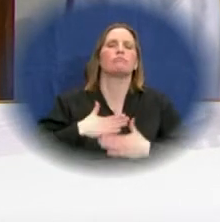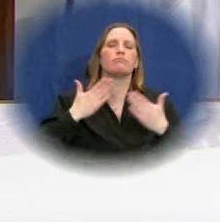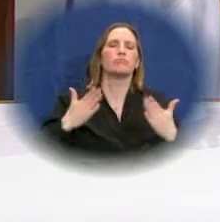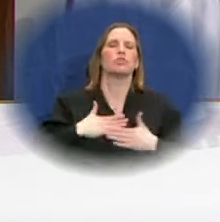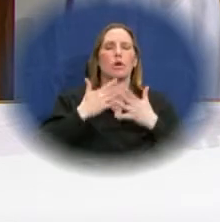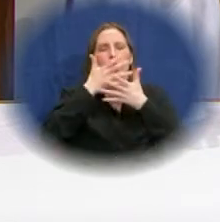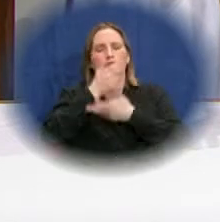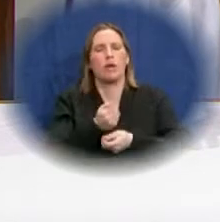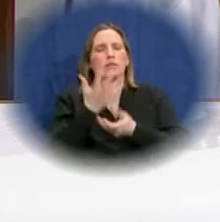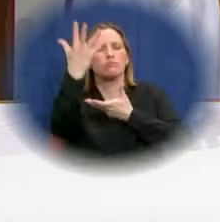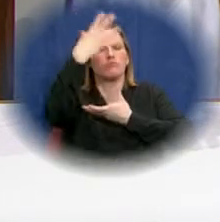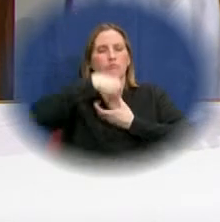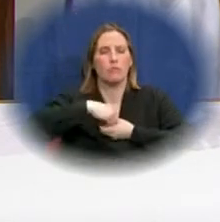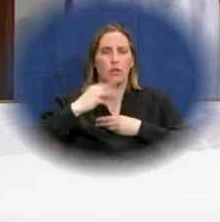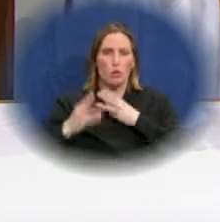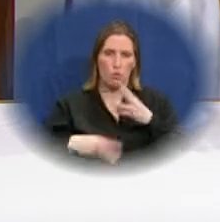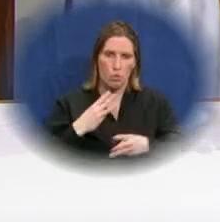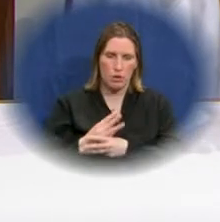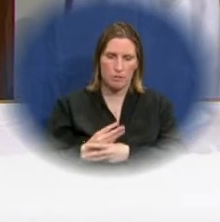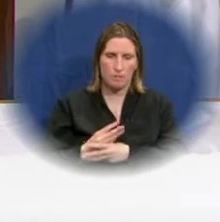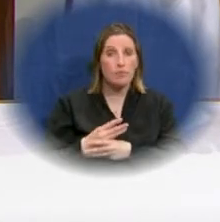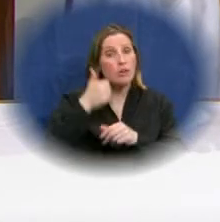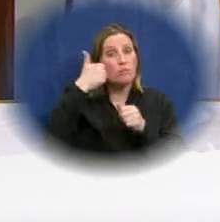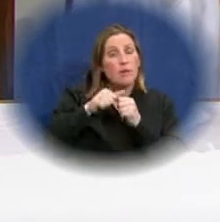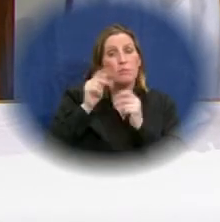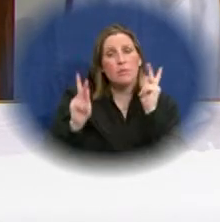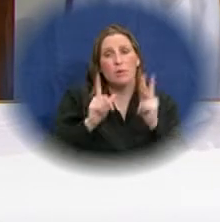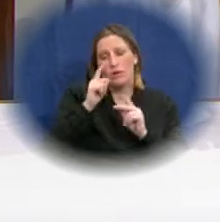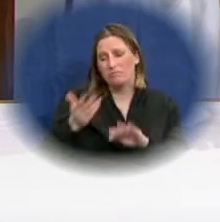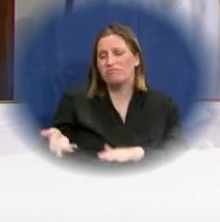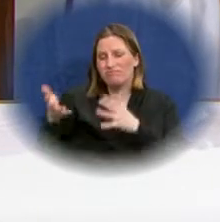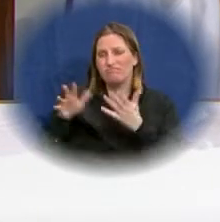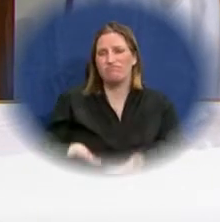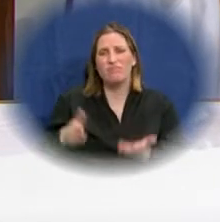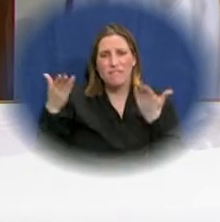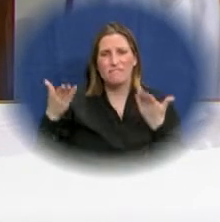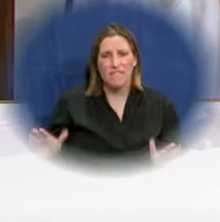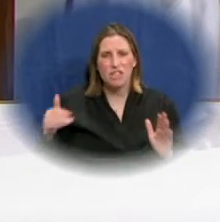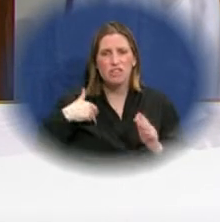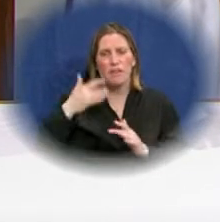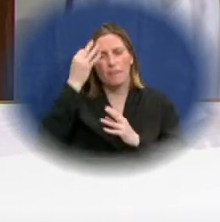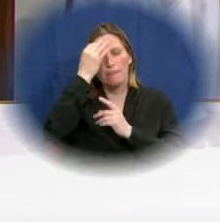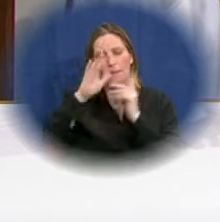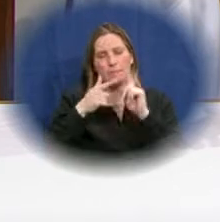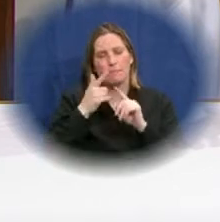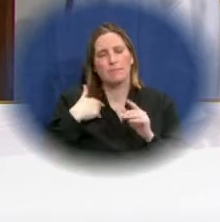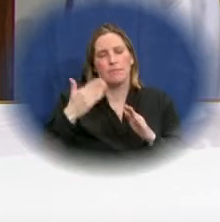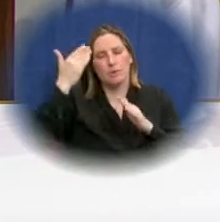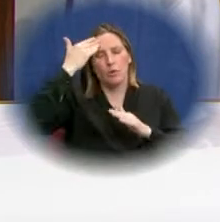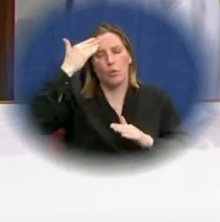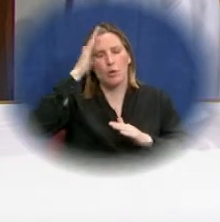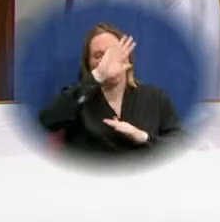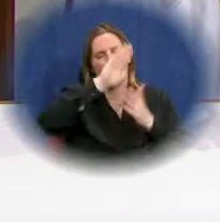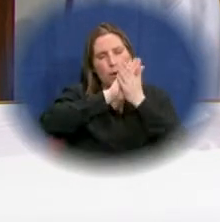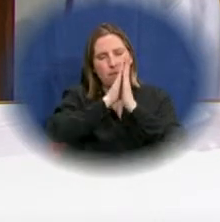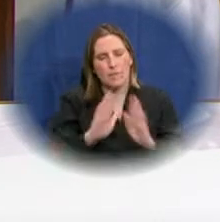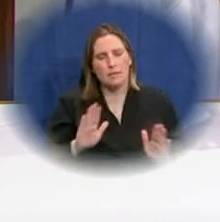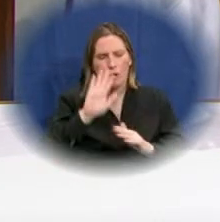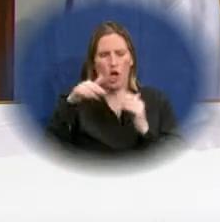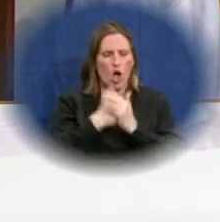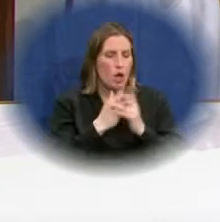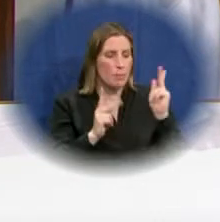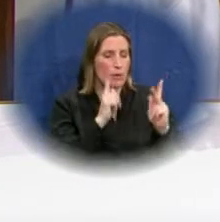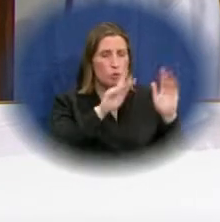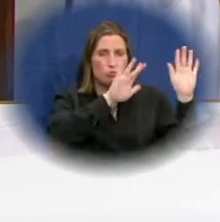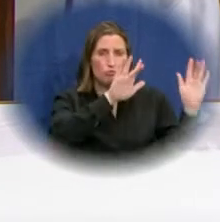into the world. Remember our brothers and sisters who have fallen asleep in the peace of your Christ, and all the dead whose faith you alone